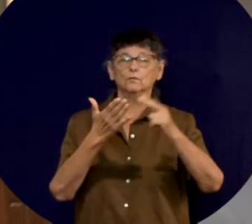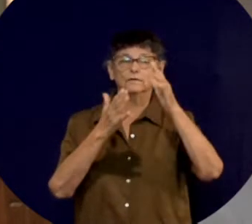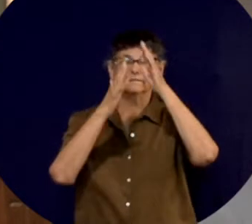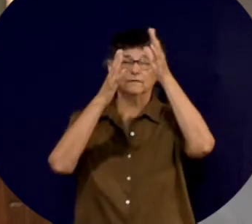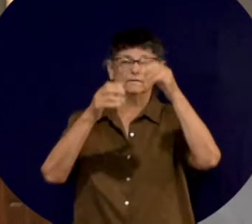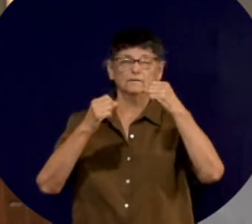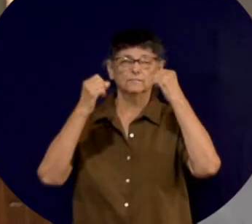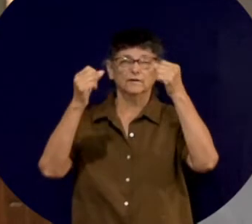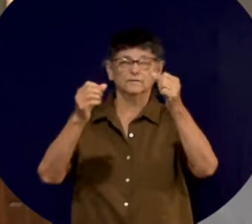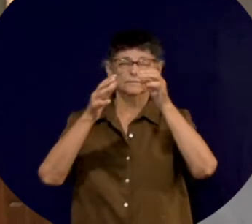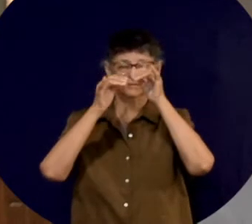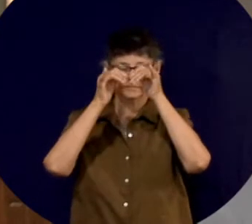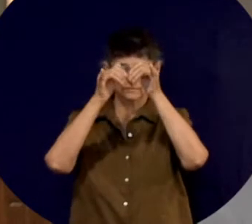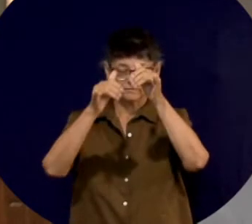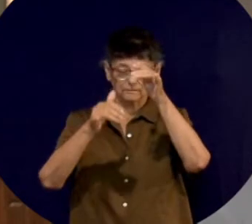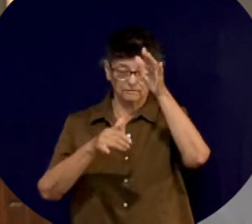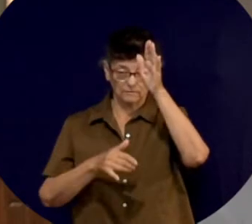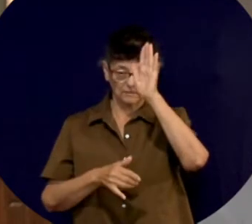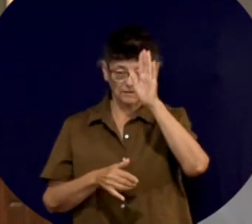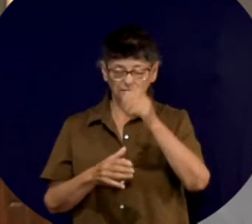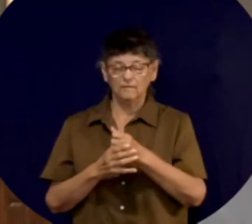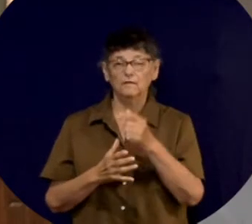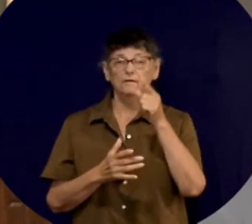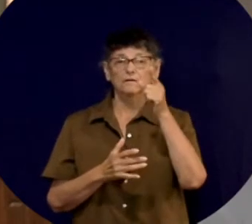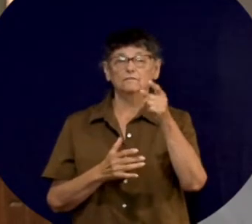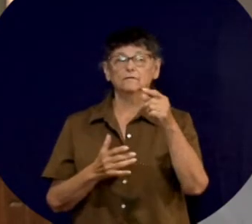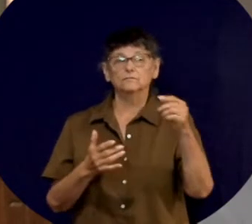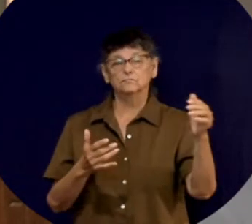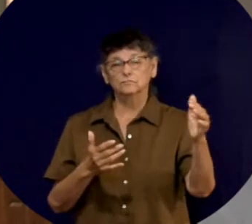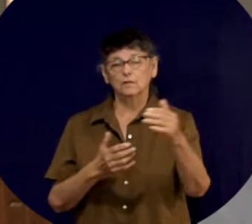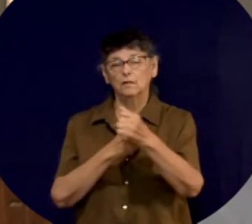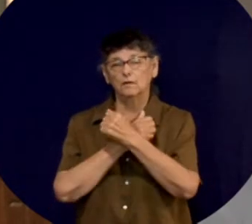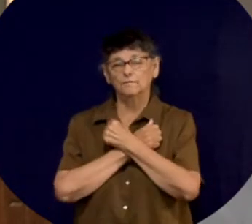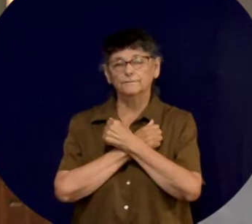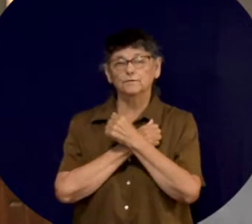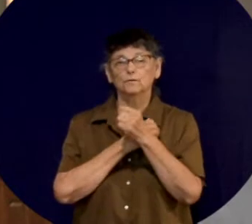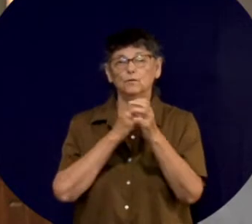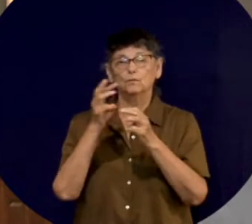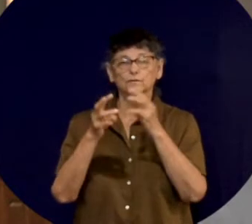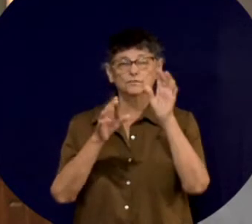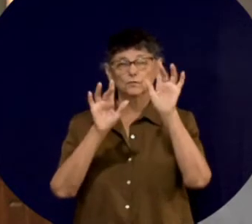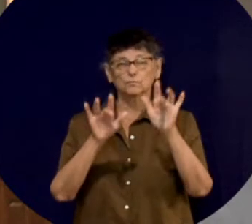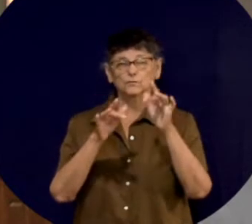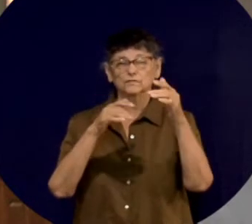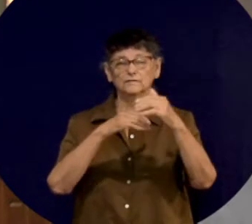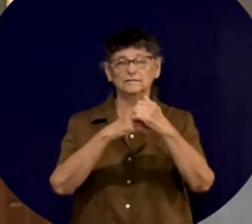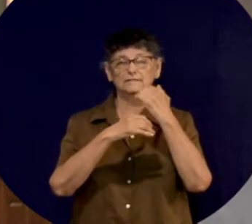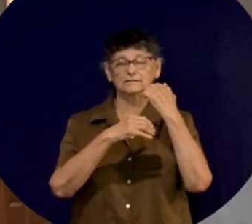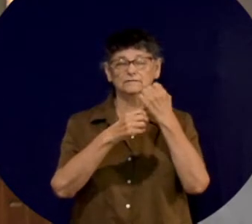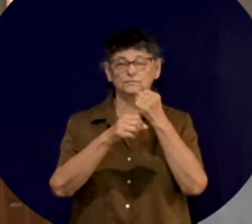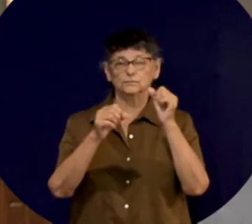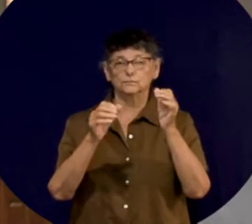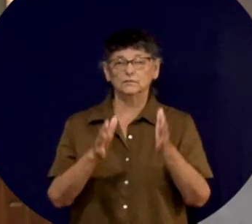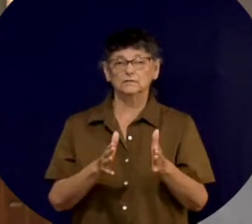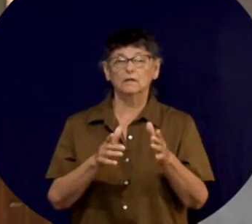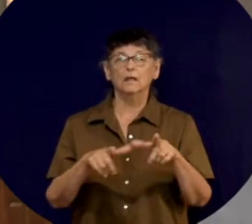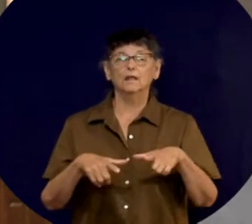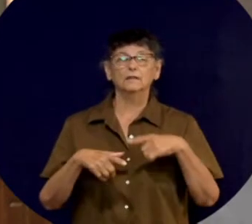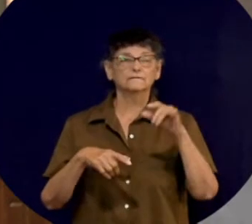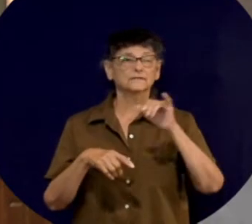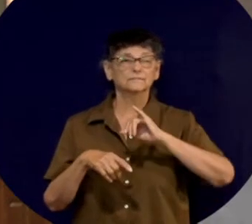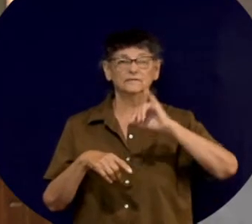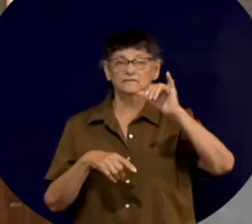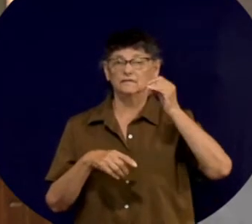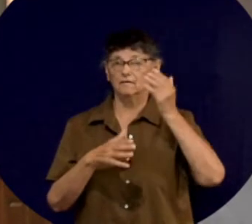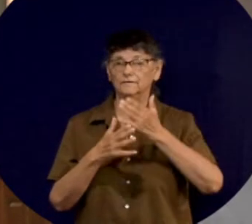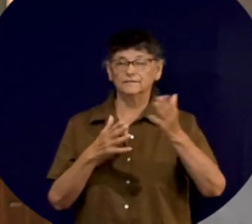Father, Almighty and Eternal God. For you so loved the world that in your mercy you sent us the Redeemer to live like us